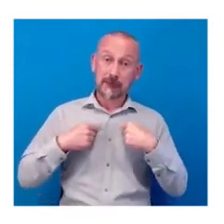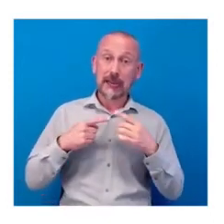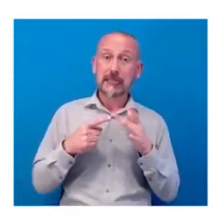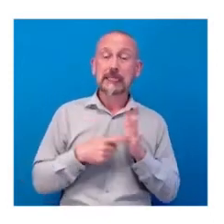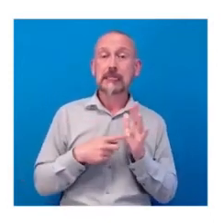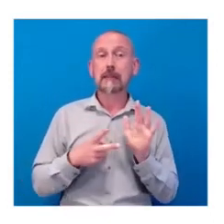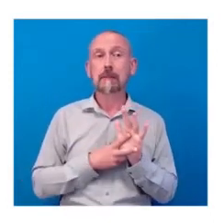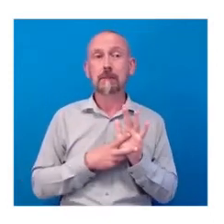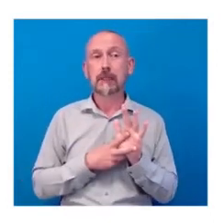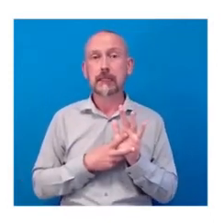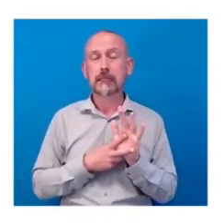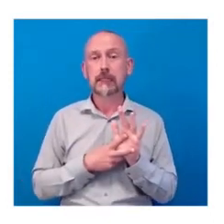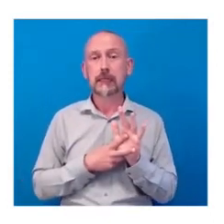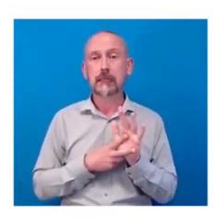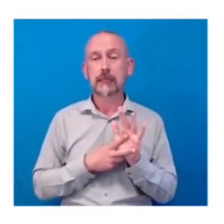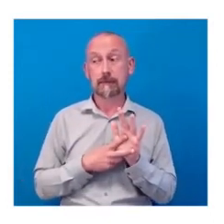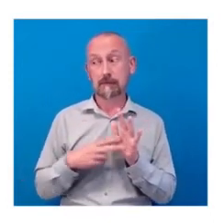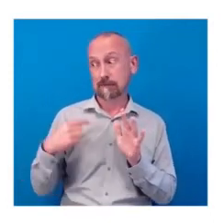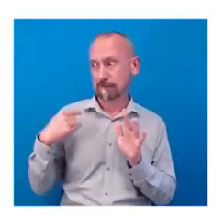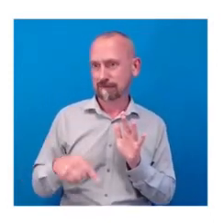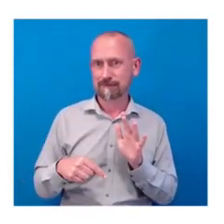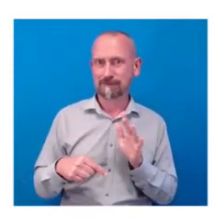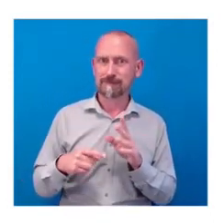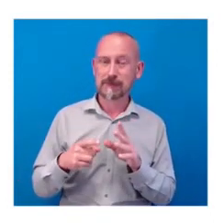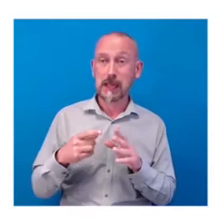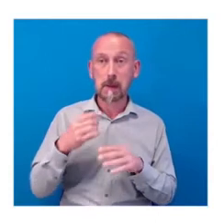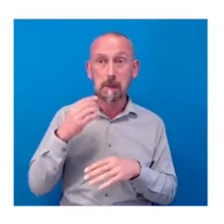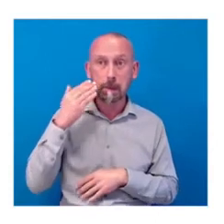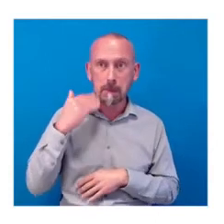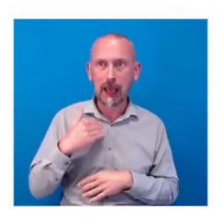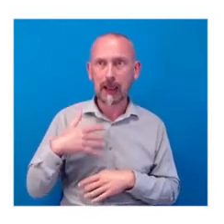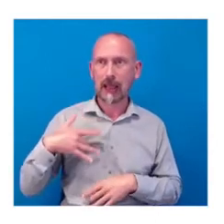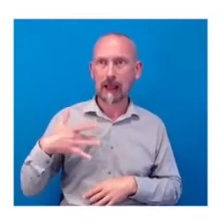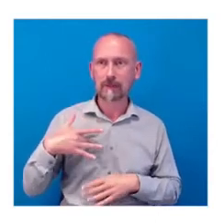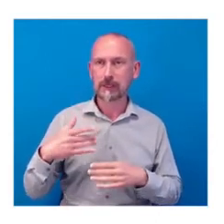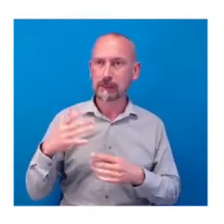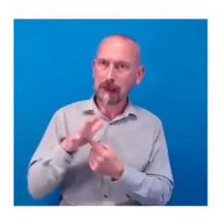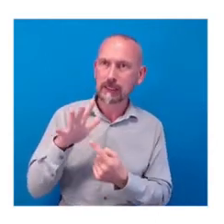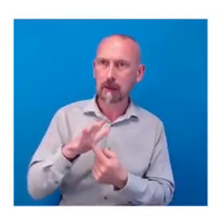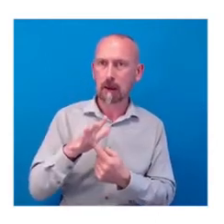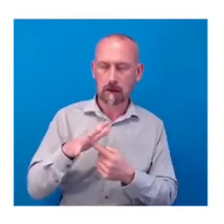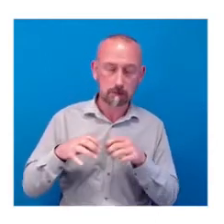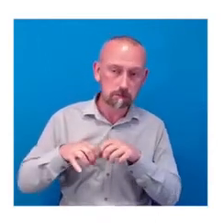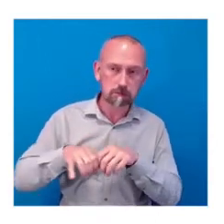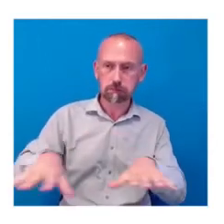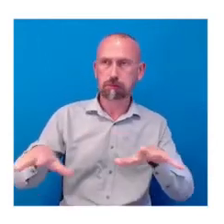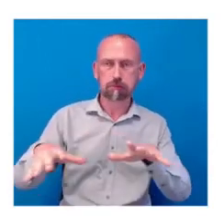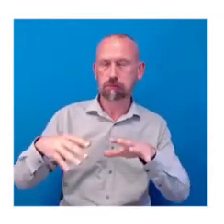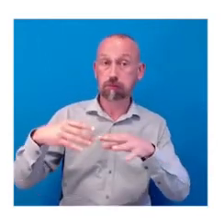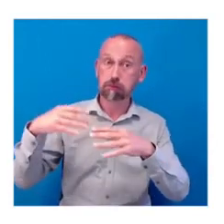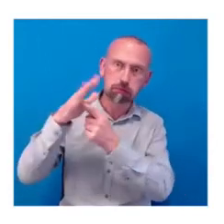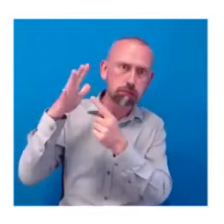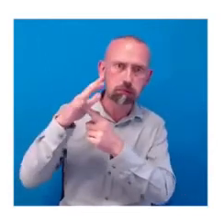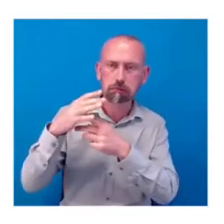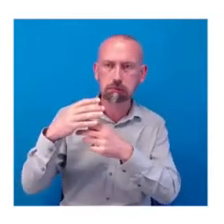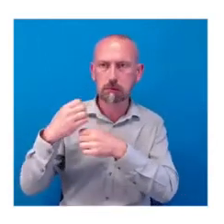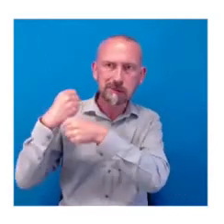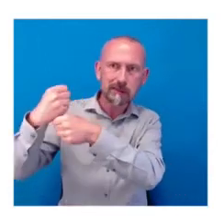know, Black Lives Matter has come to the forefront of the national consciousness, I think it's really fitting that we're addressing